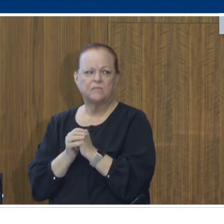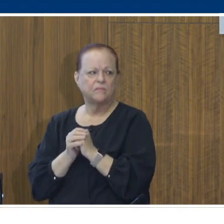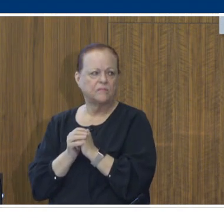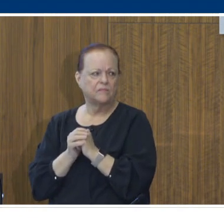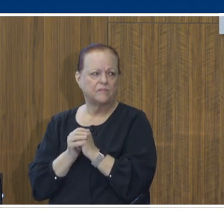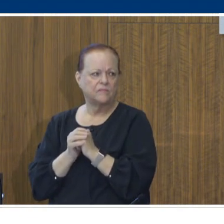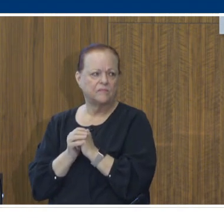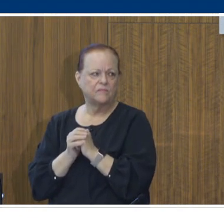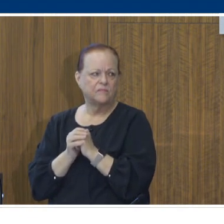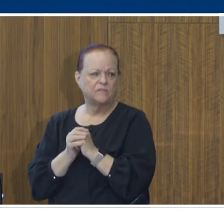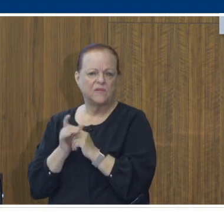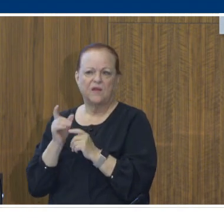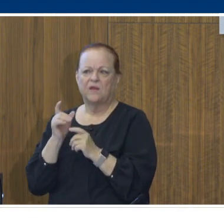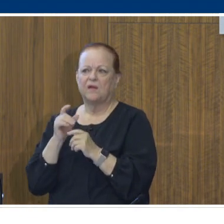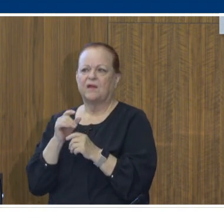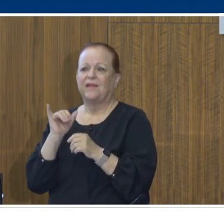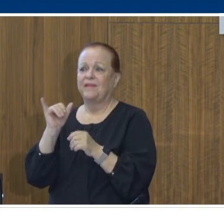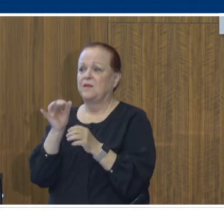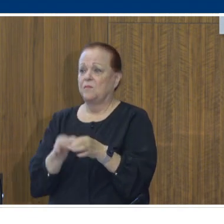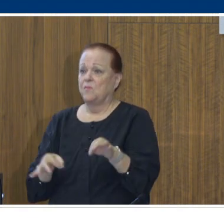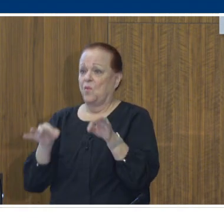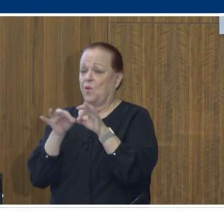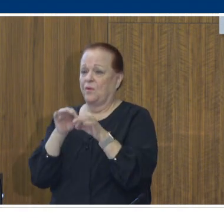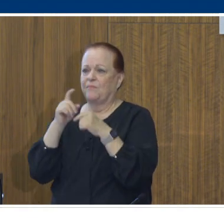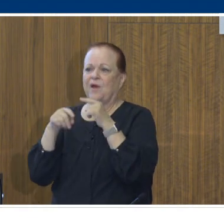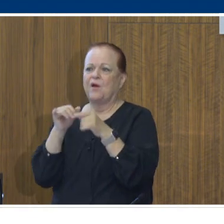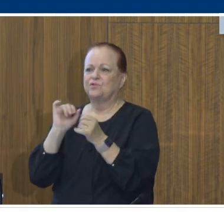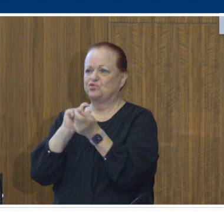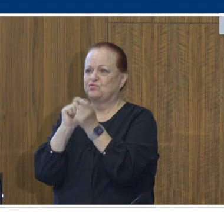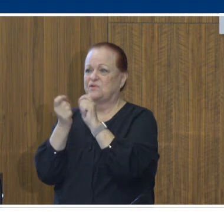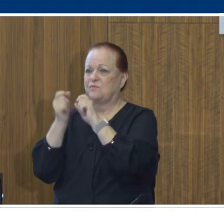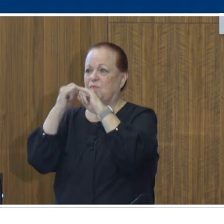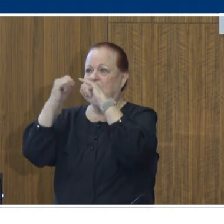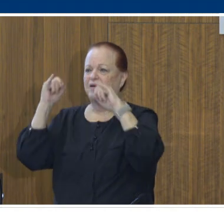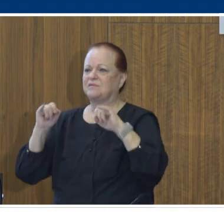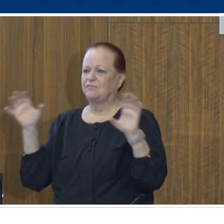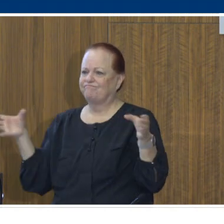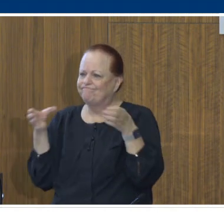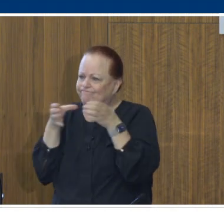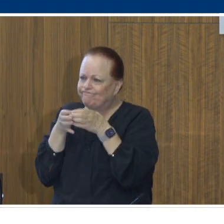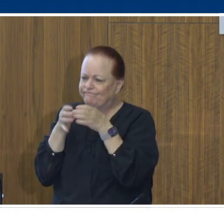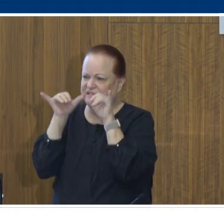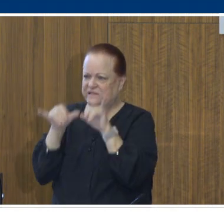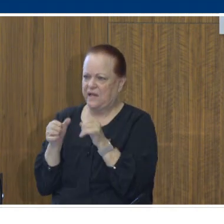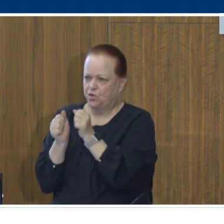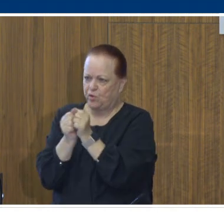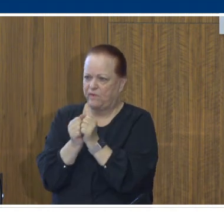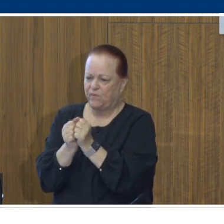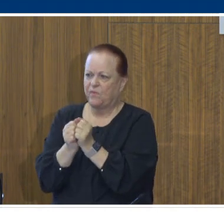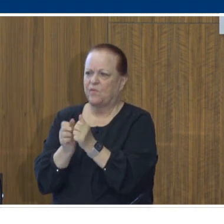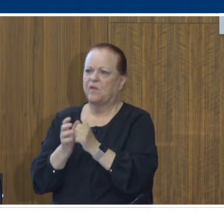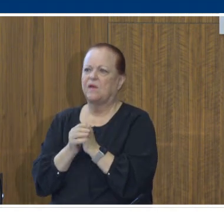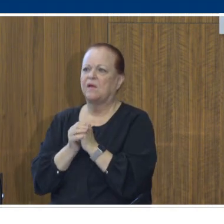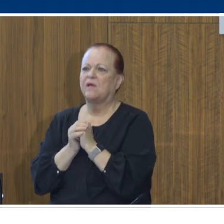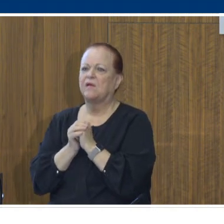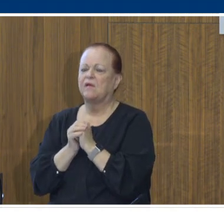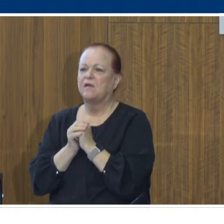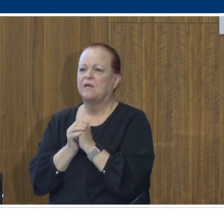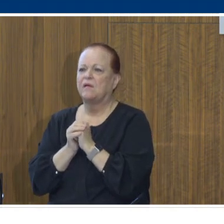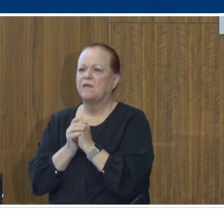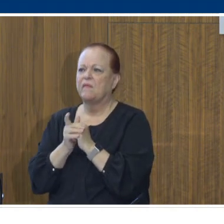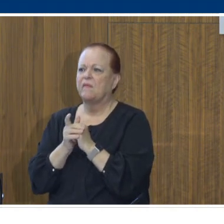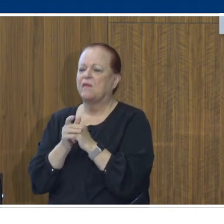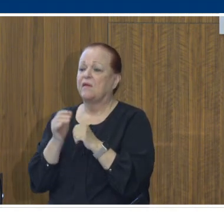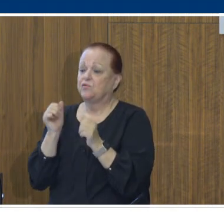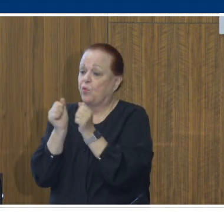with redistricting. It's crucial that our communities are kept together because they share similar struggles and experiences, and by staying together, they have a stronger